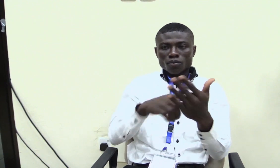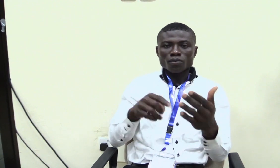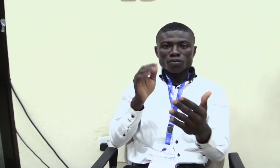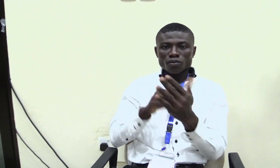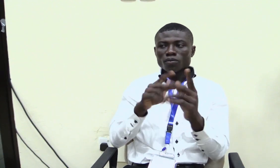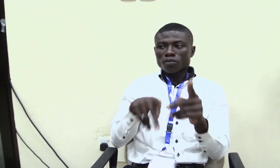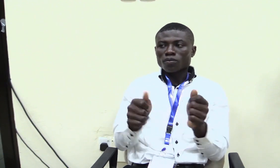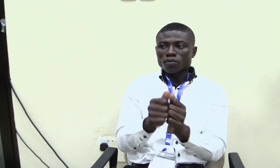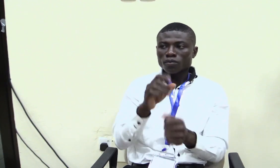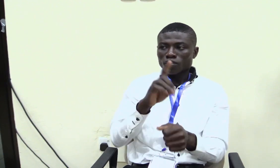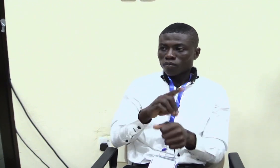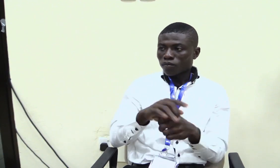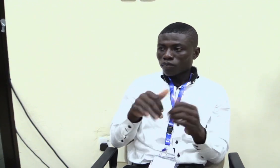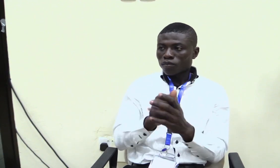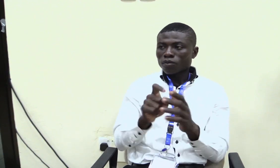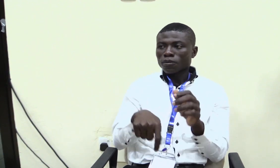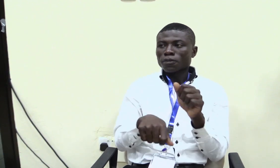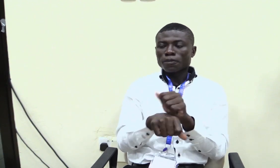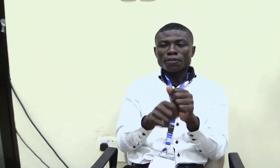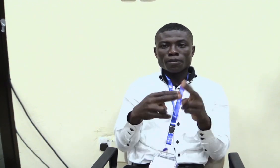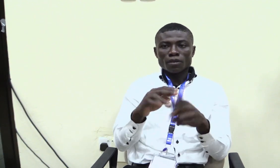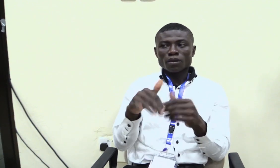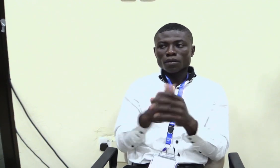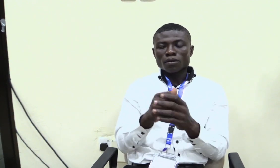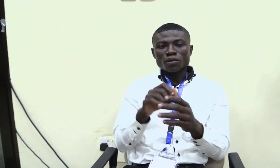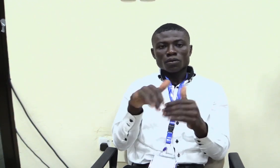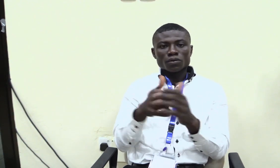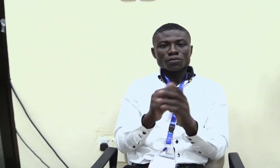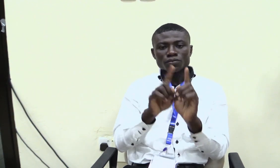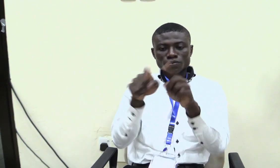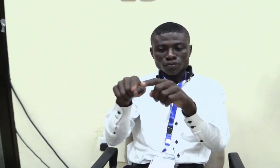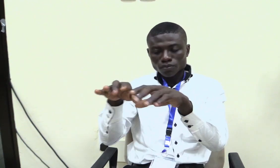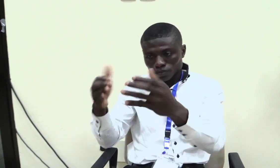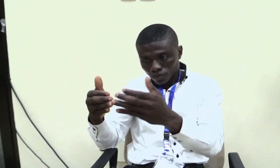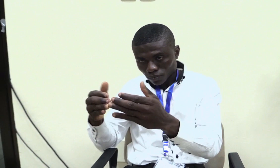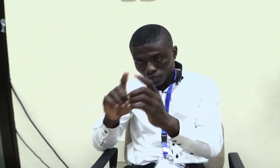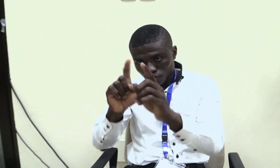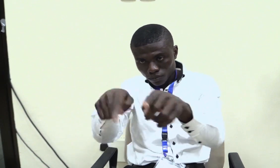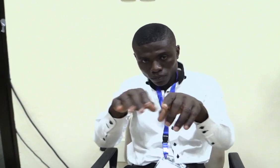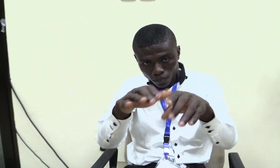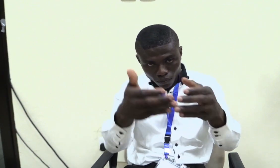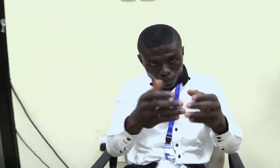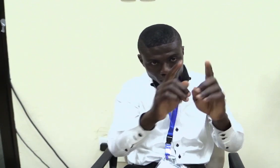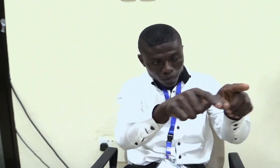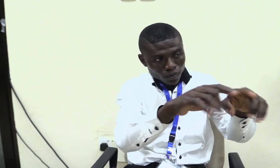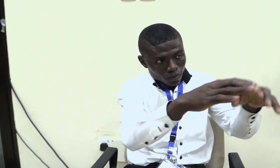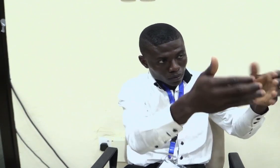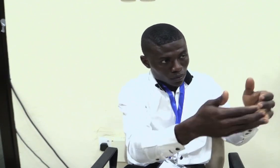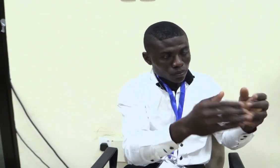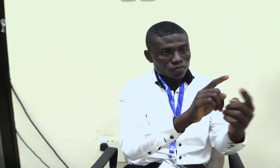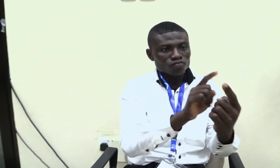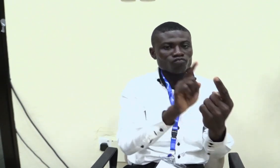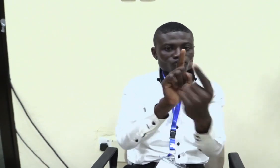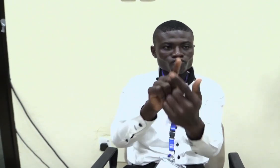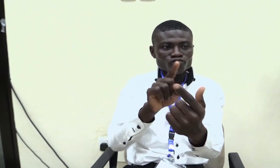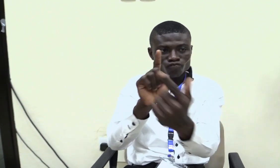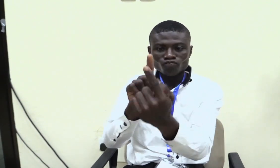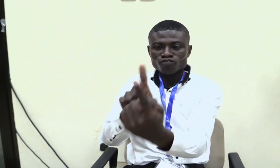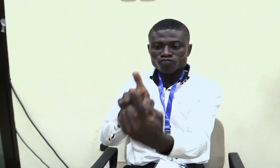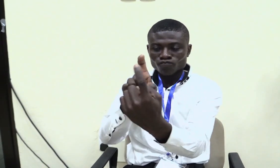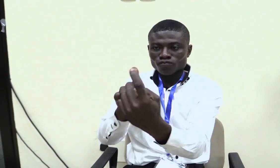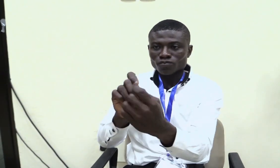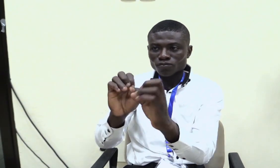people with disability. So they moved into the communities and they provided one-on-one education,